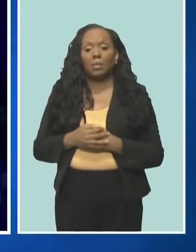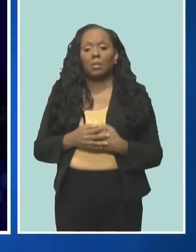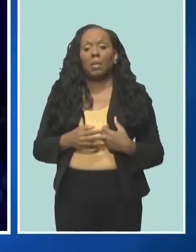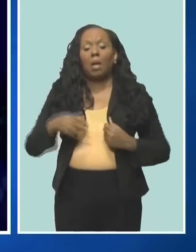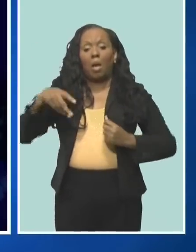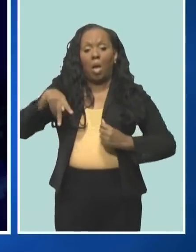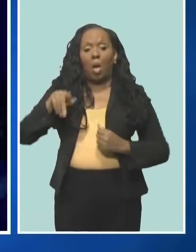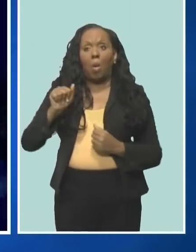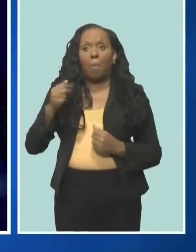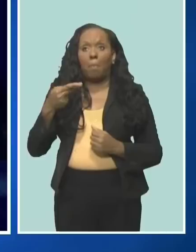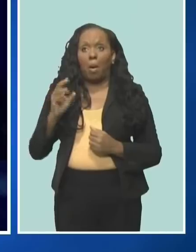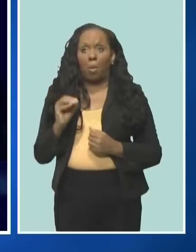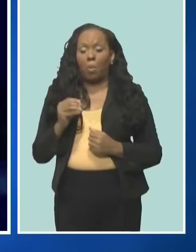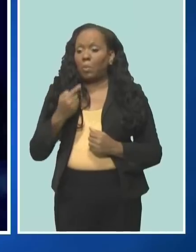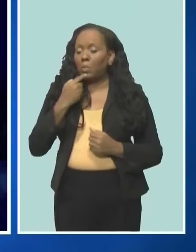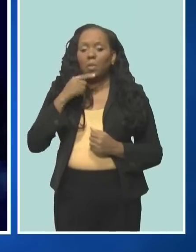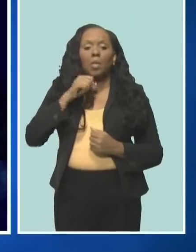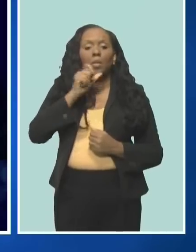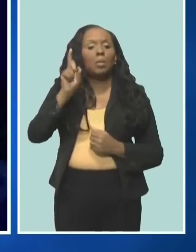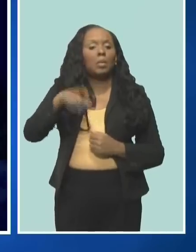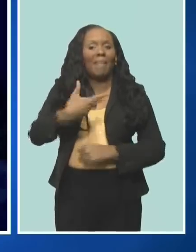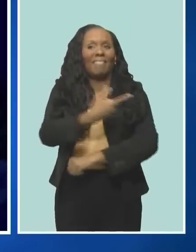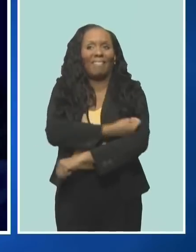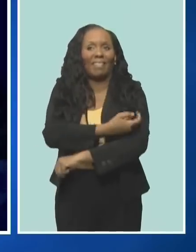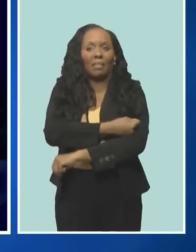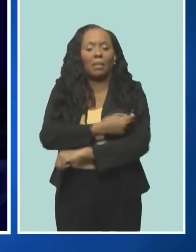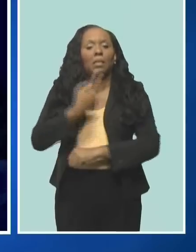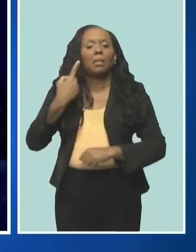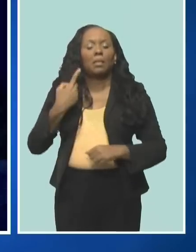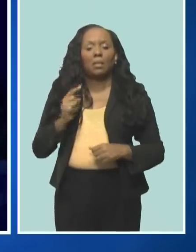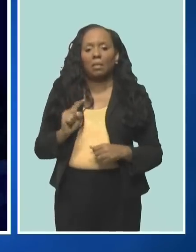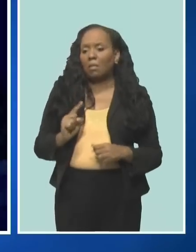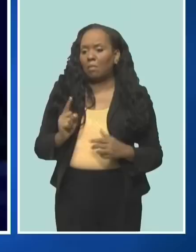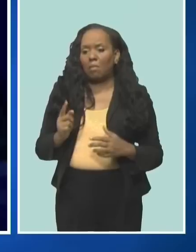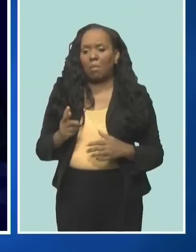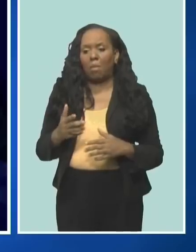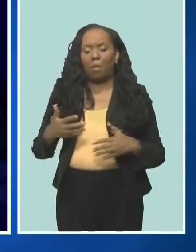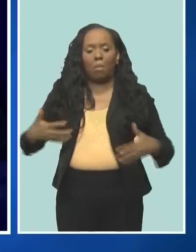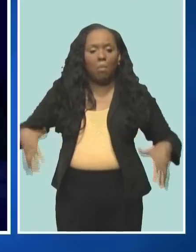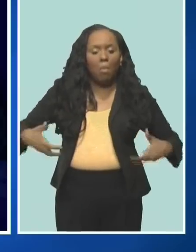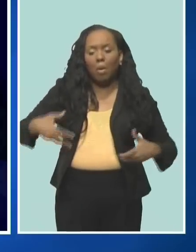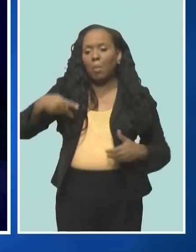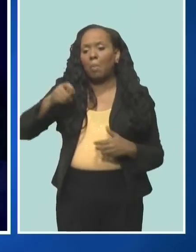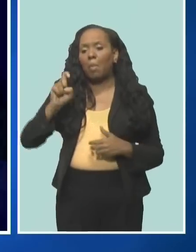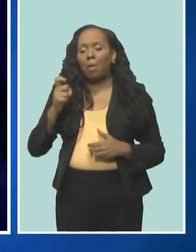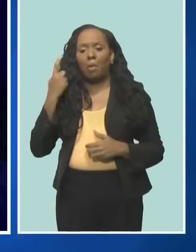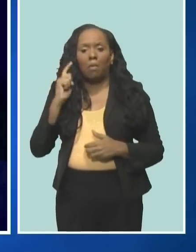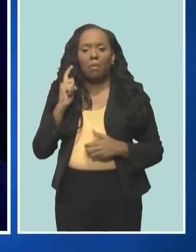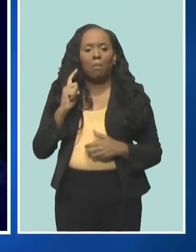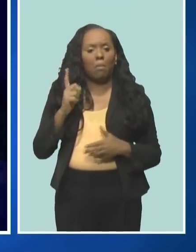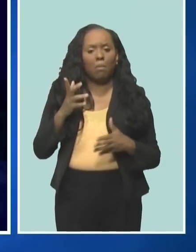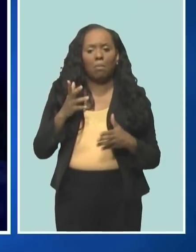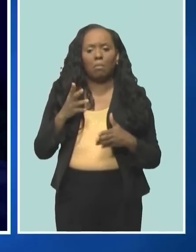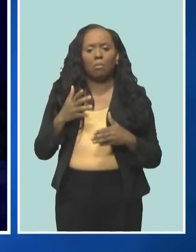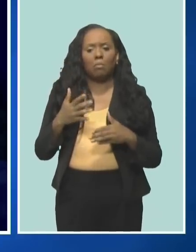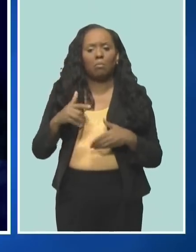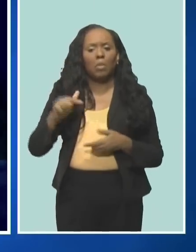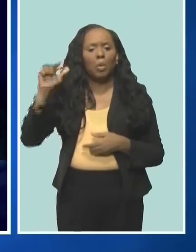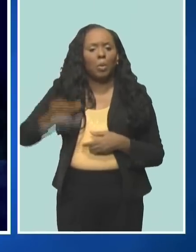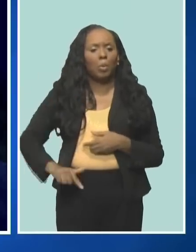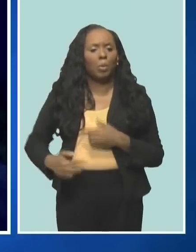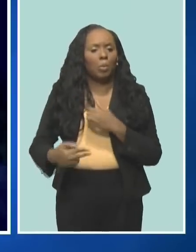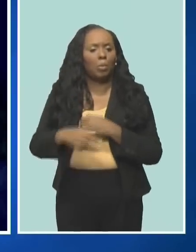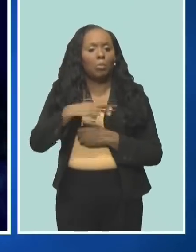that vaccines are not currently required in low-risk settings such as Barbados and the wider Caribbean.